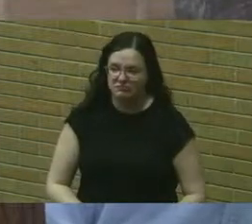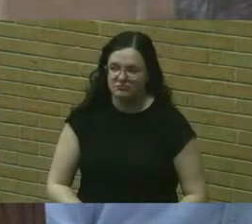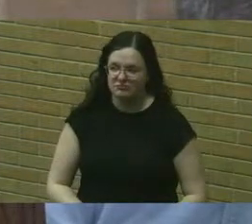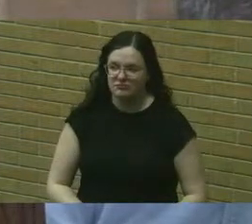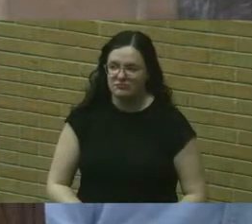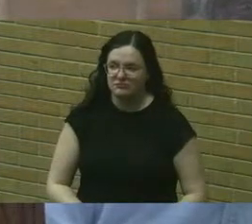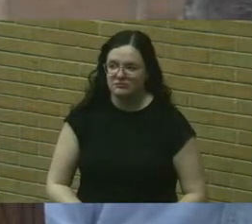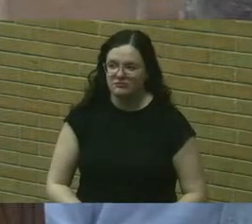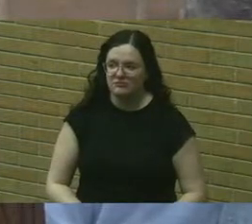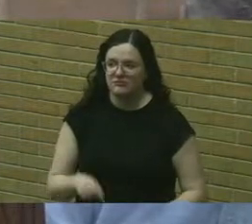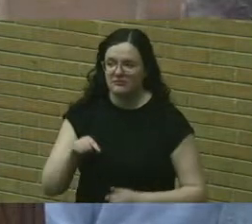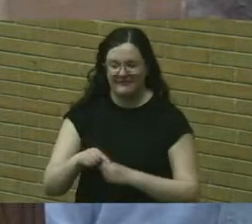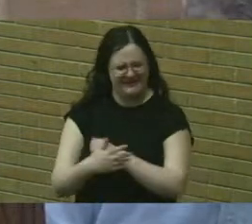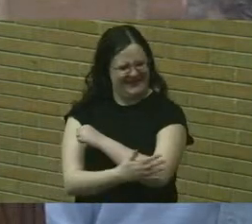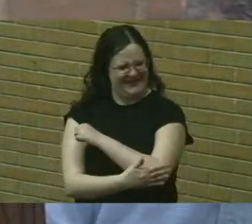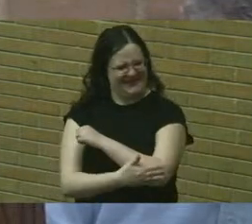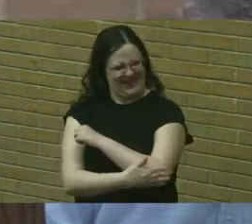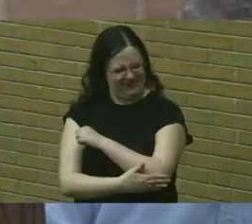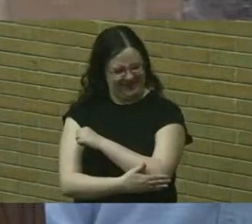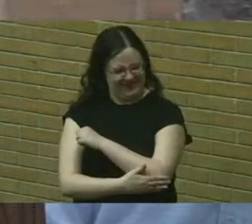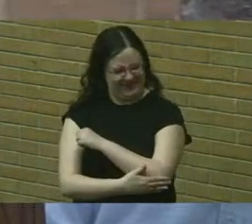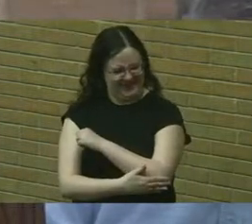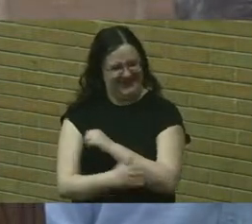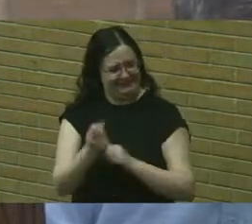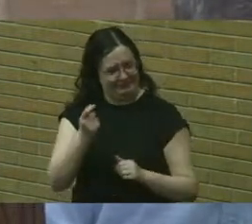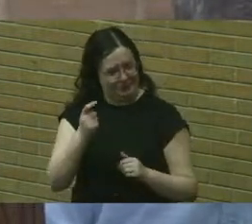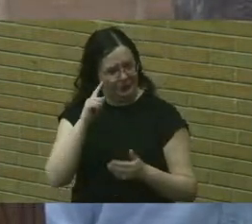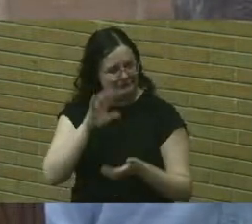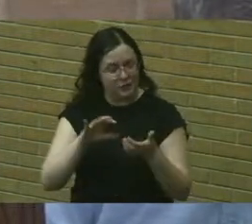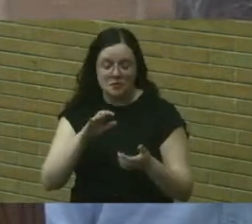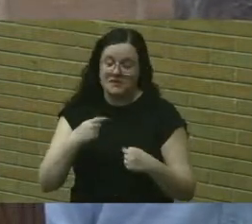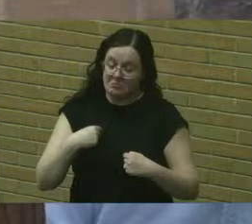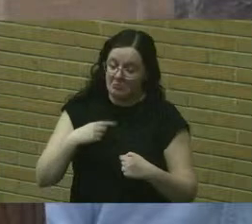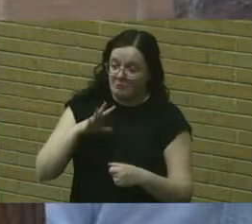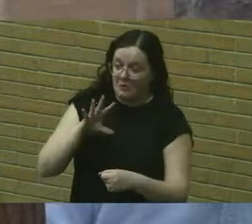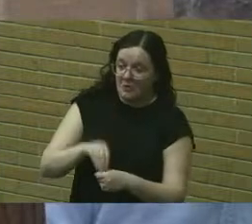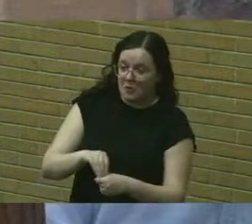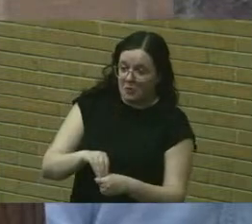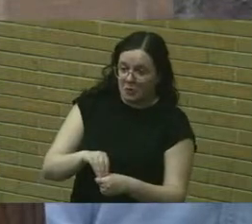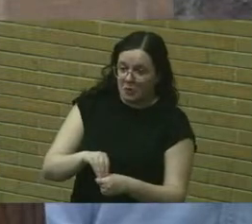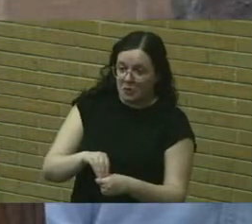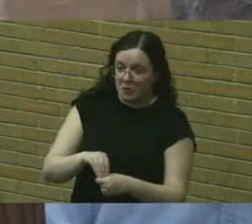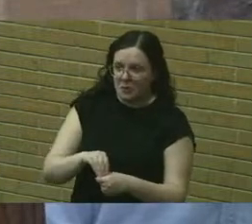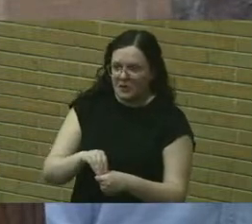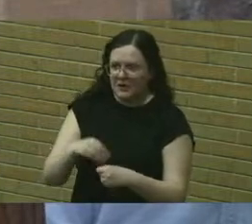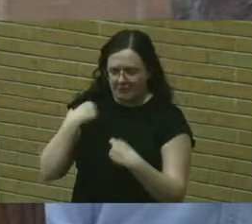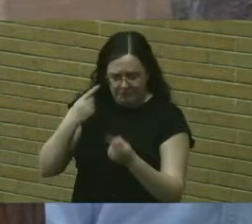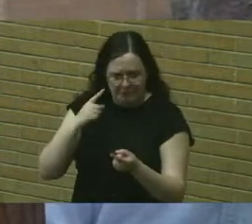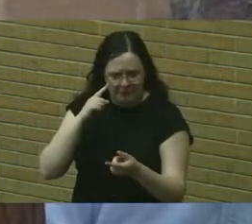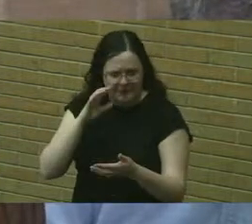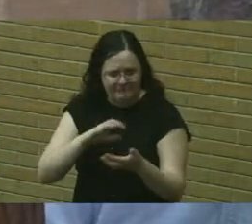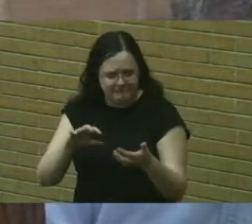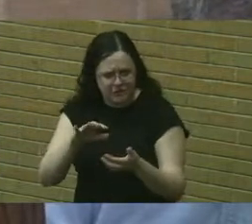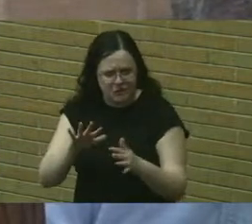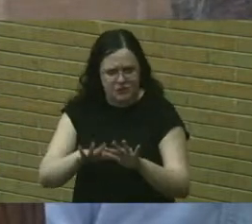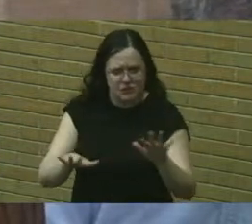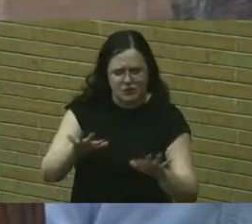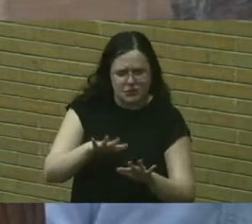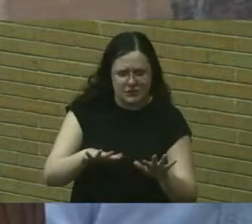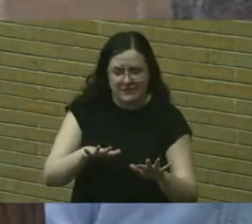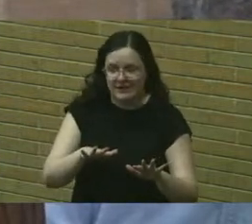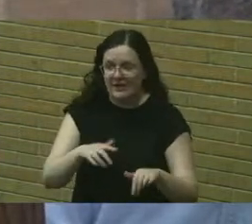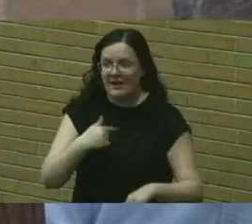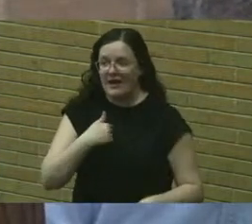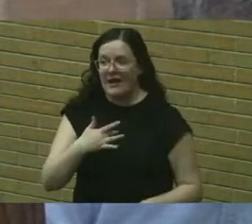we've been kind of confused a little bit. I will include myself into this. Up until today, Evan, I would go out and say, I want